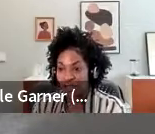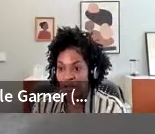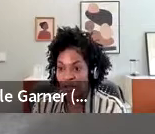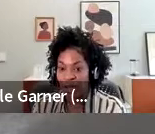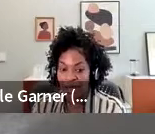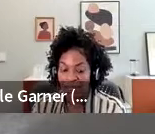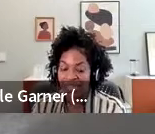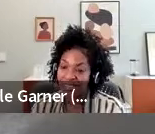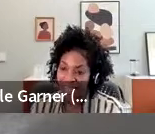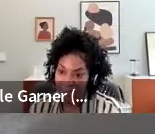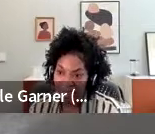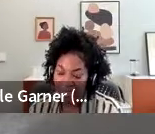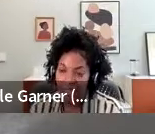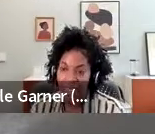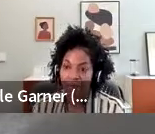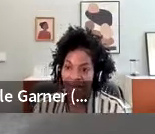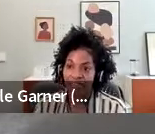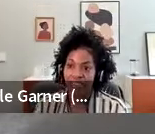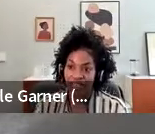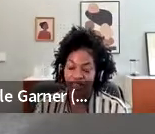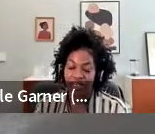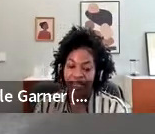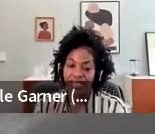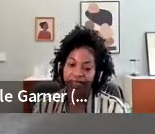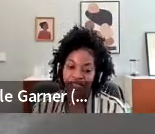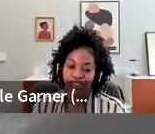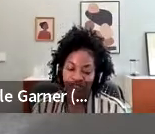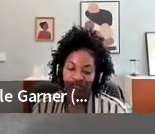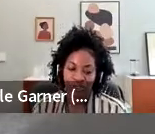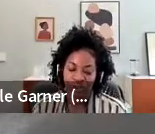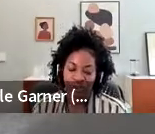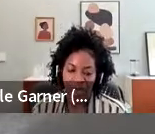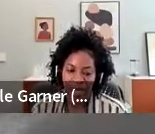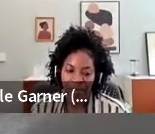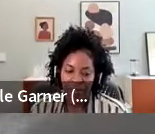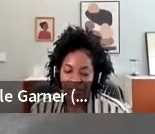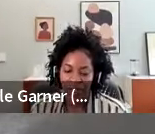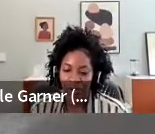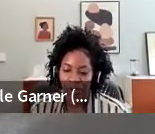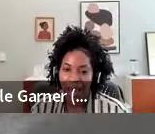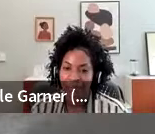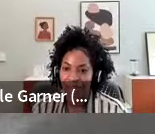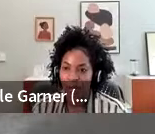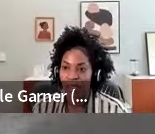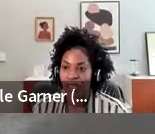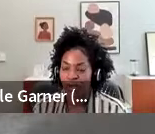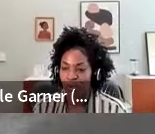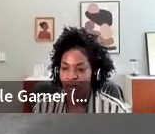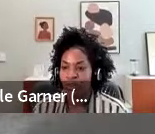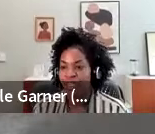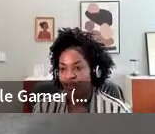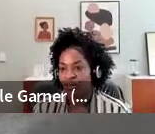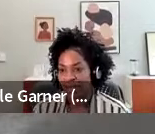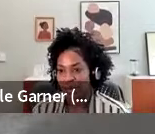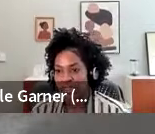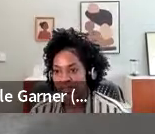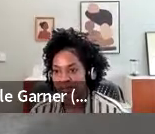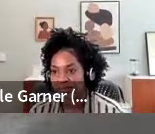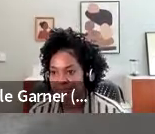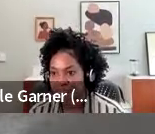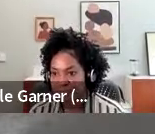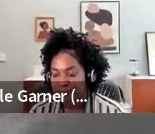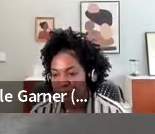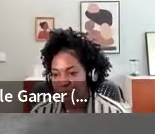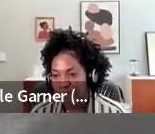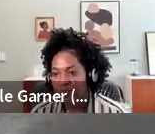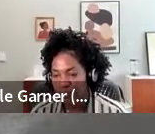but also excitement about the center, in addition to, happy that we are moving in the right direction.